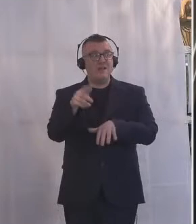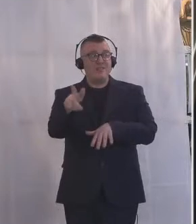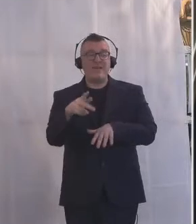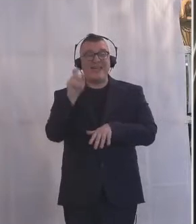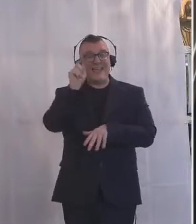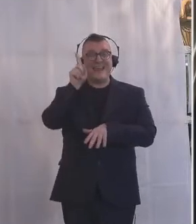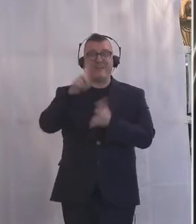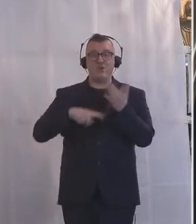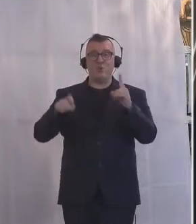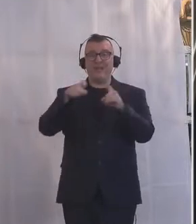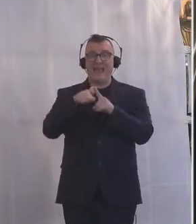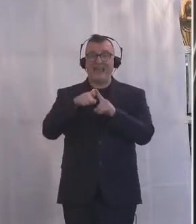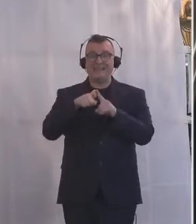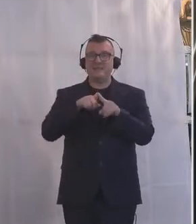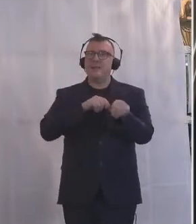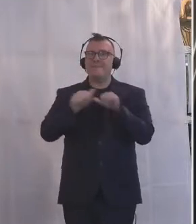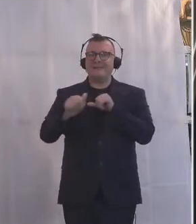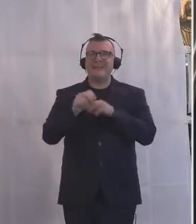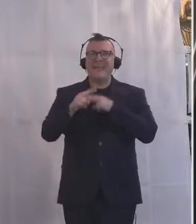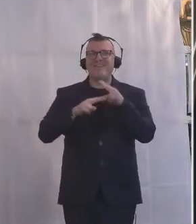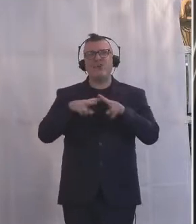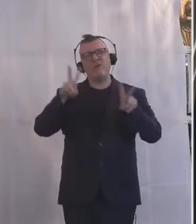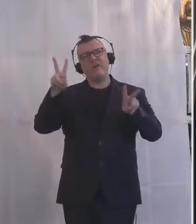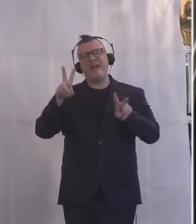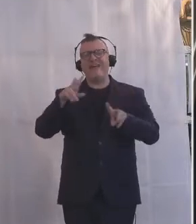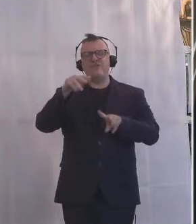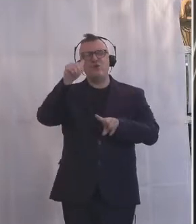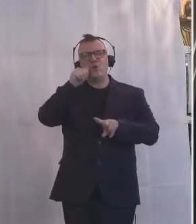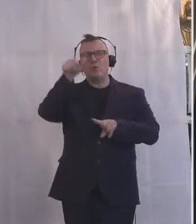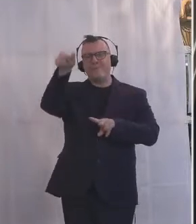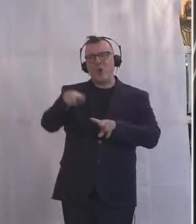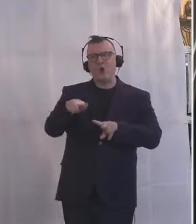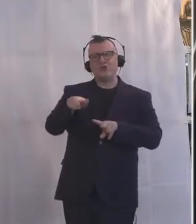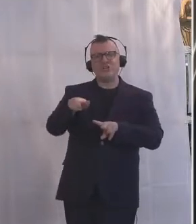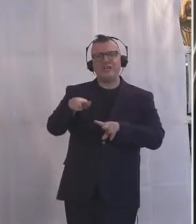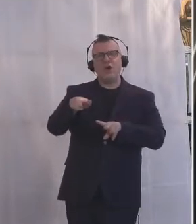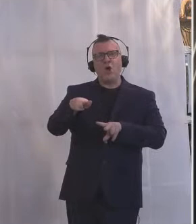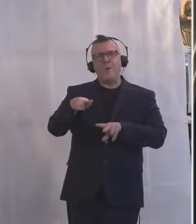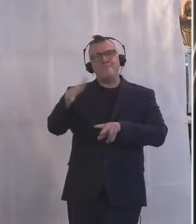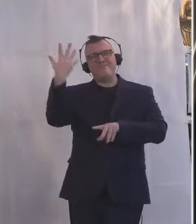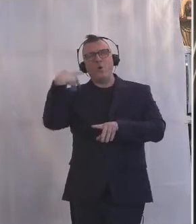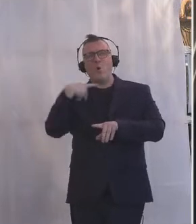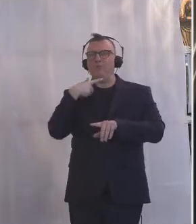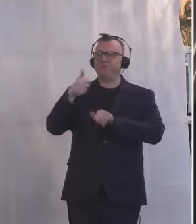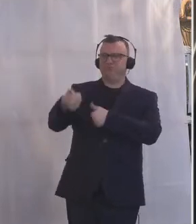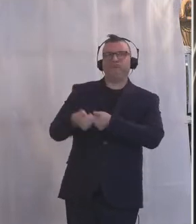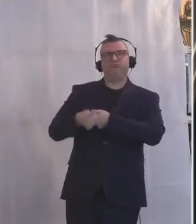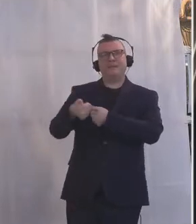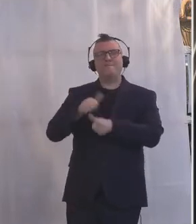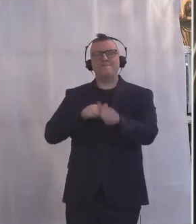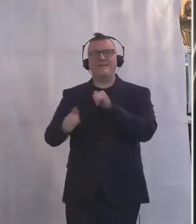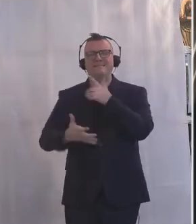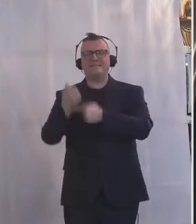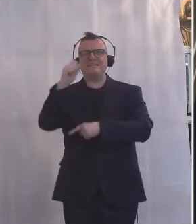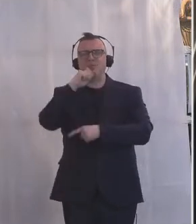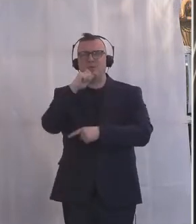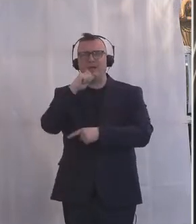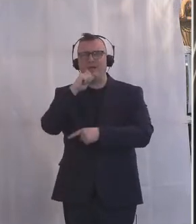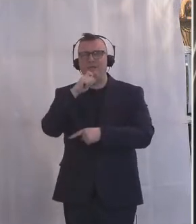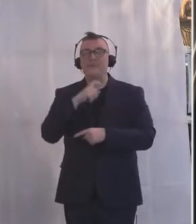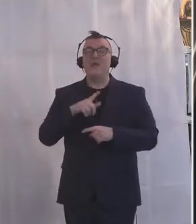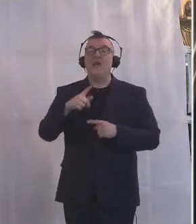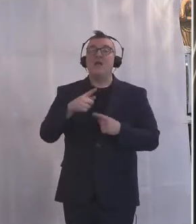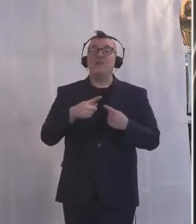introductions get you so much further faster than cold introductions. So I'd say the Investing in Women code on UK Gov has got all